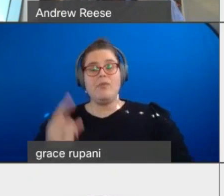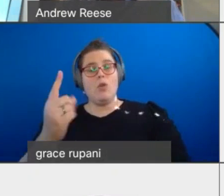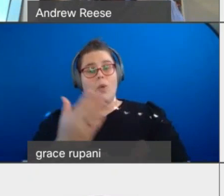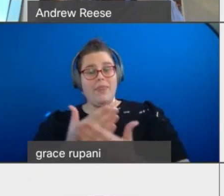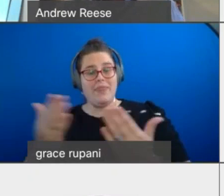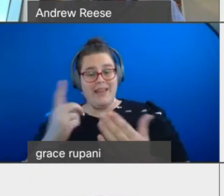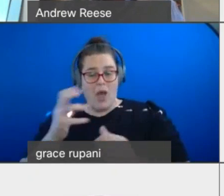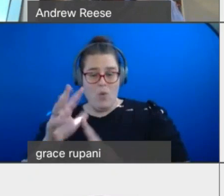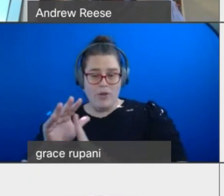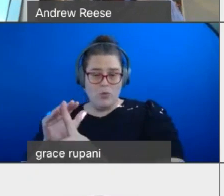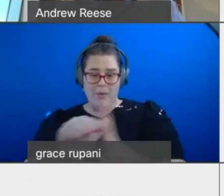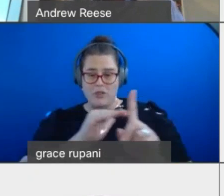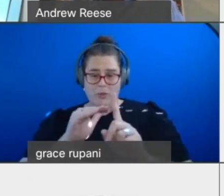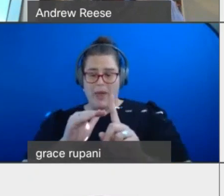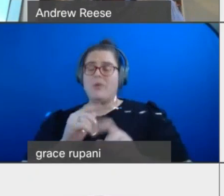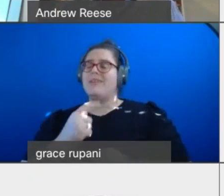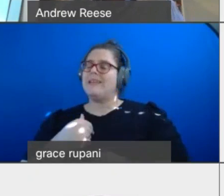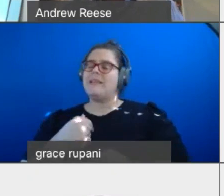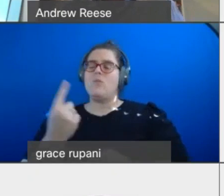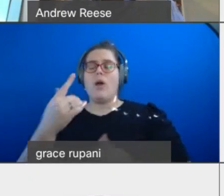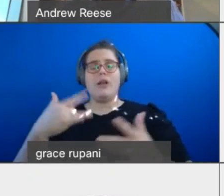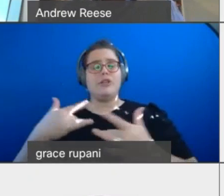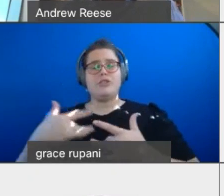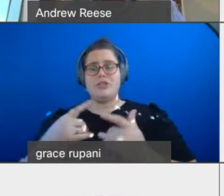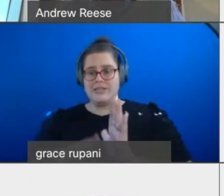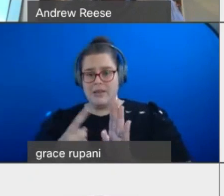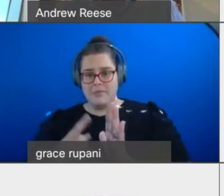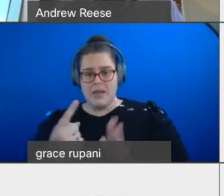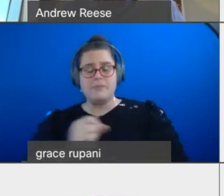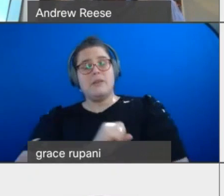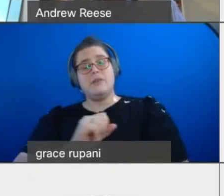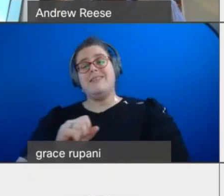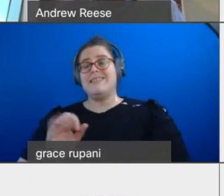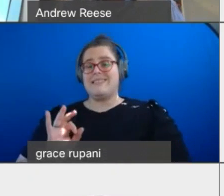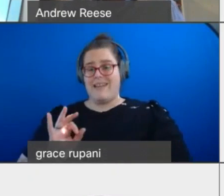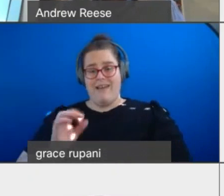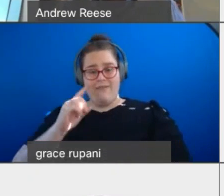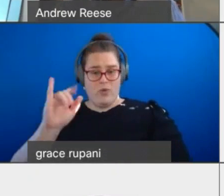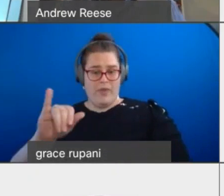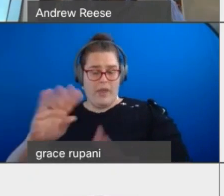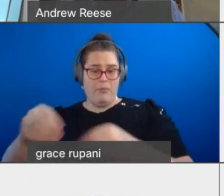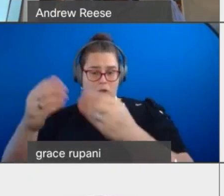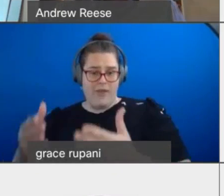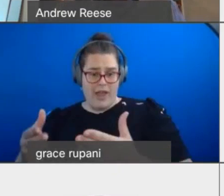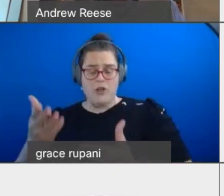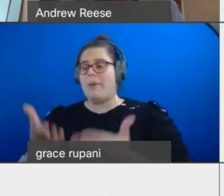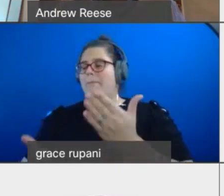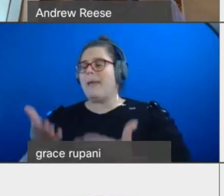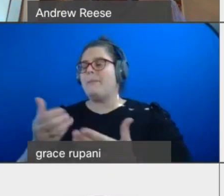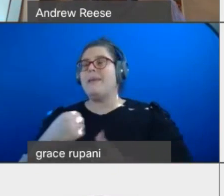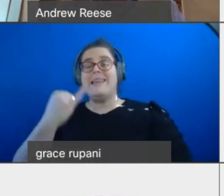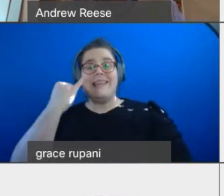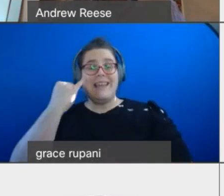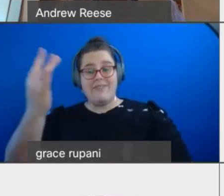one of the concerns sometimes is that provider staff might not report being ill because